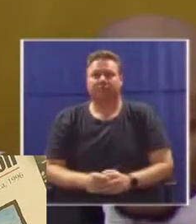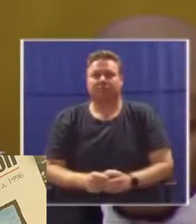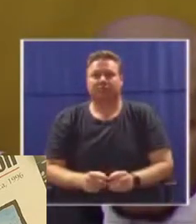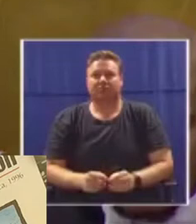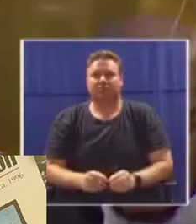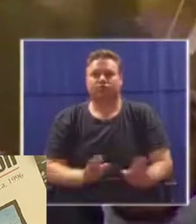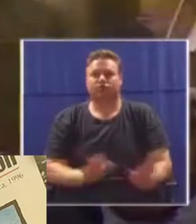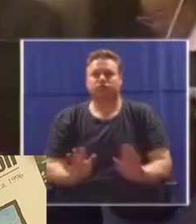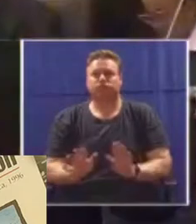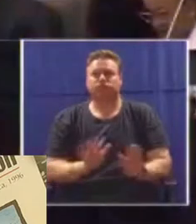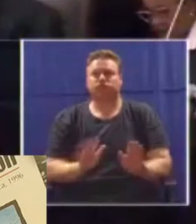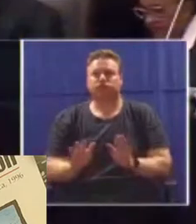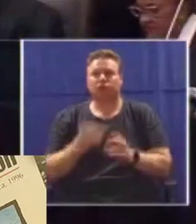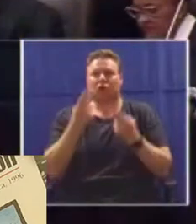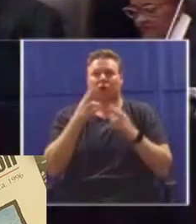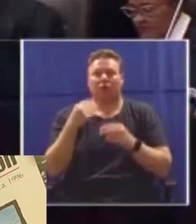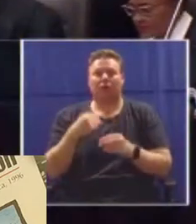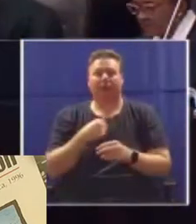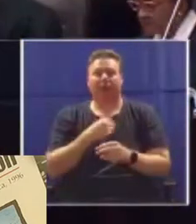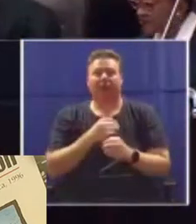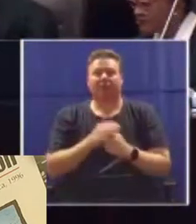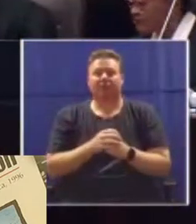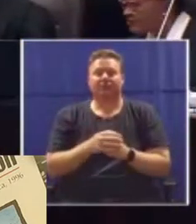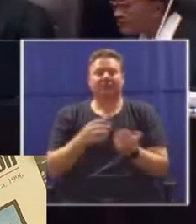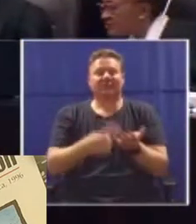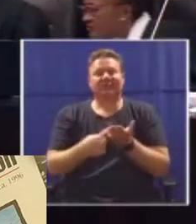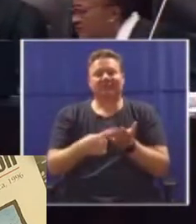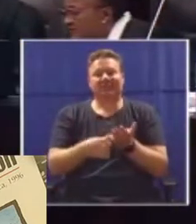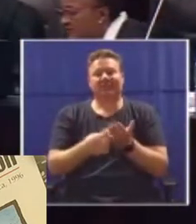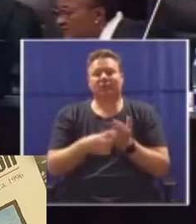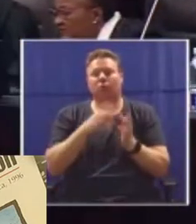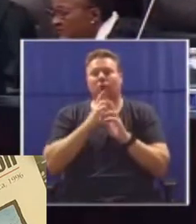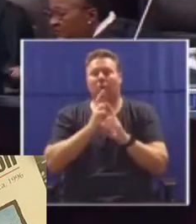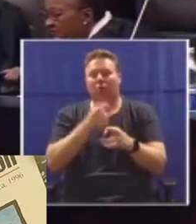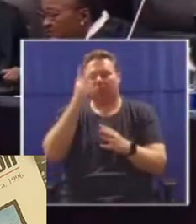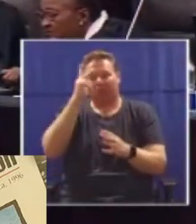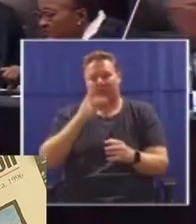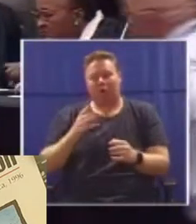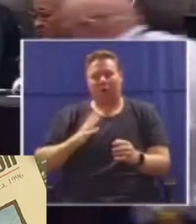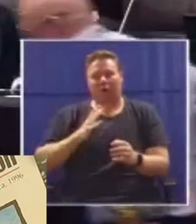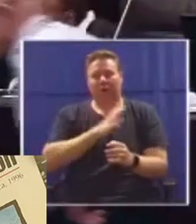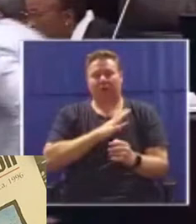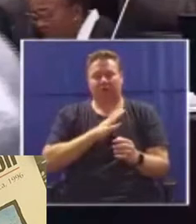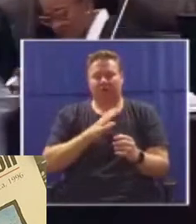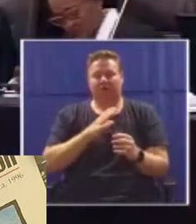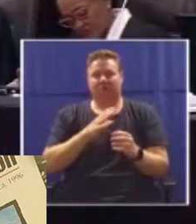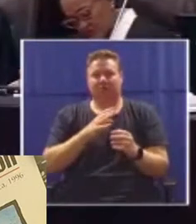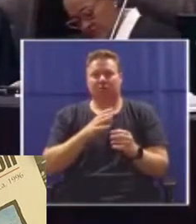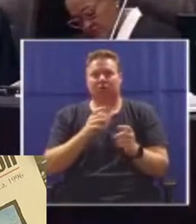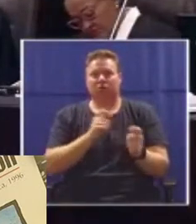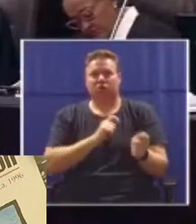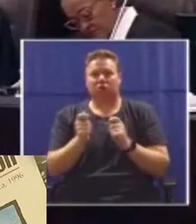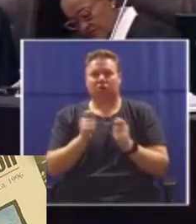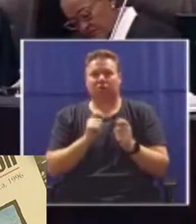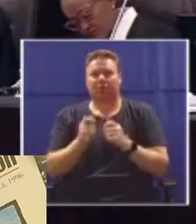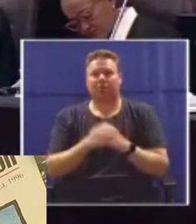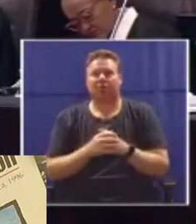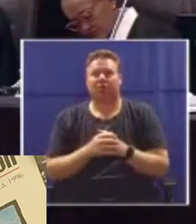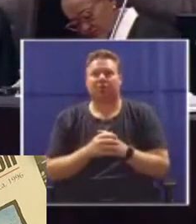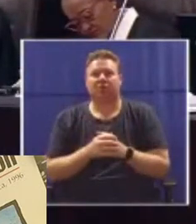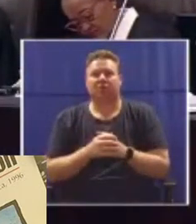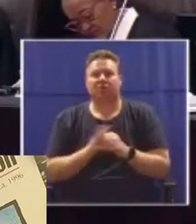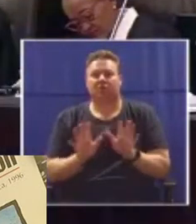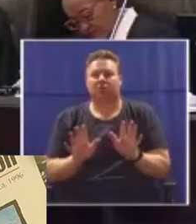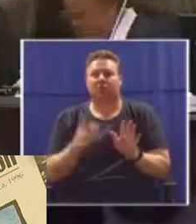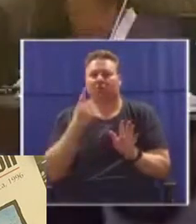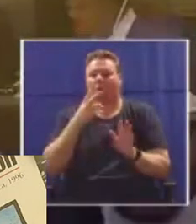Order, honorable members. Consideration of report of portfolio committee on transport. Order, on marine. Secretary, can